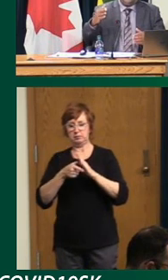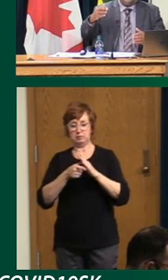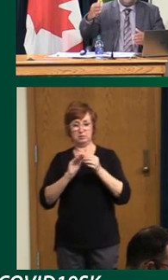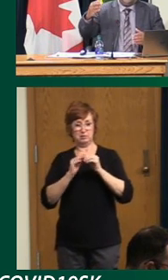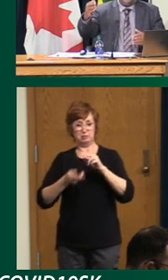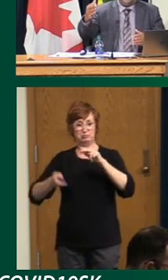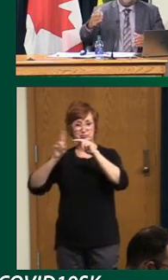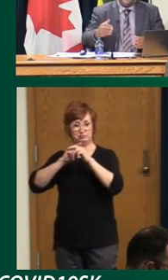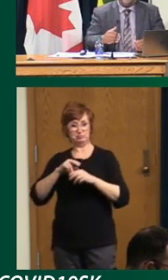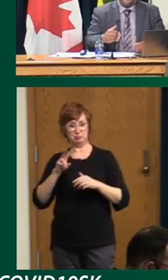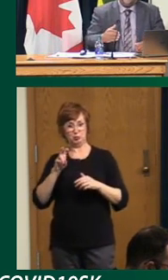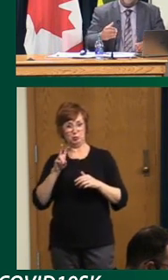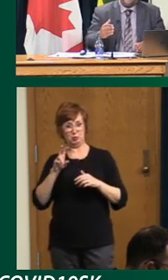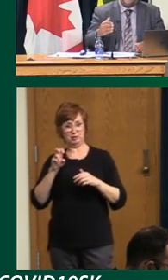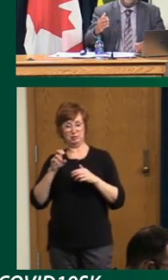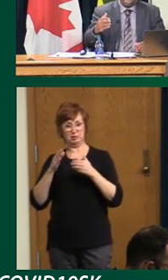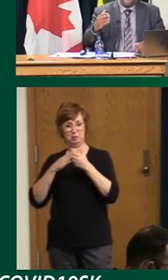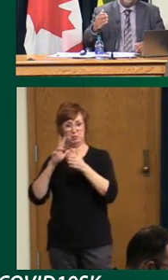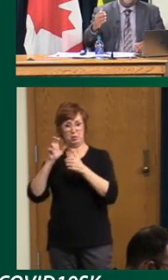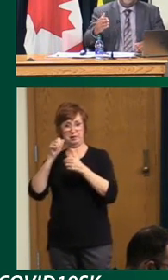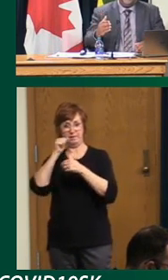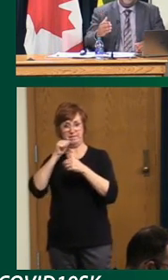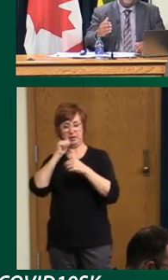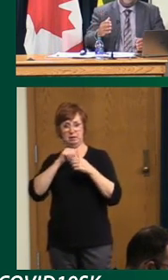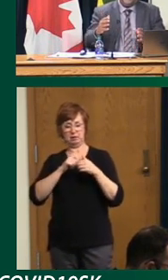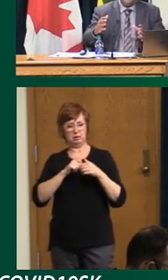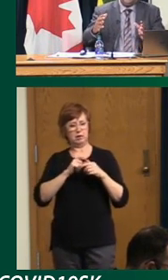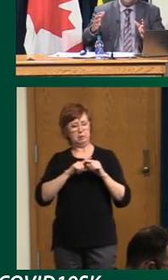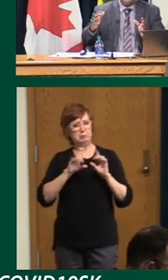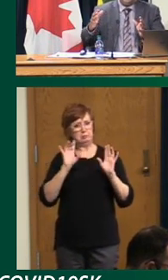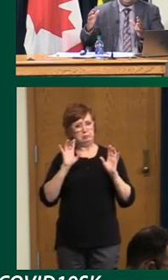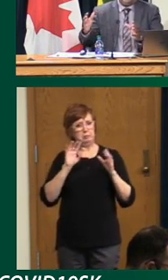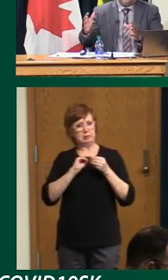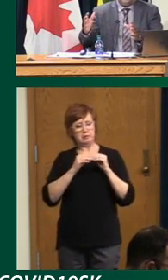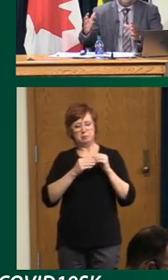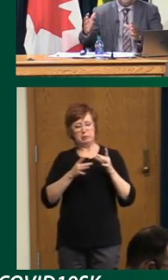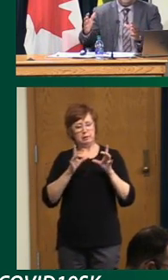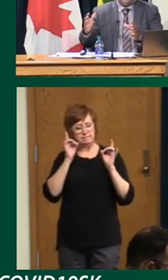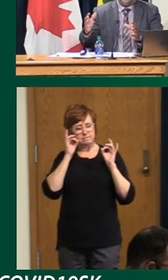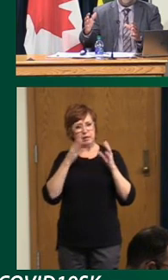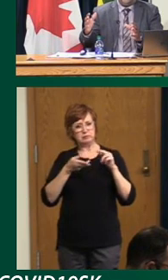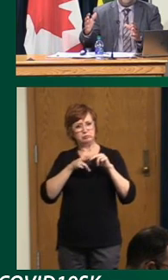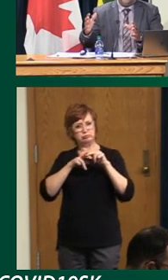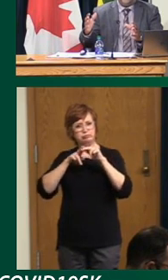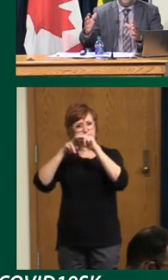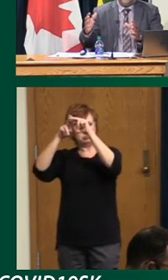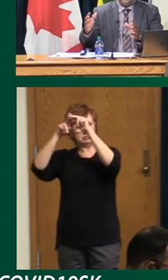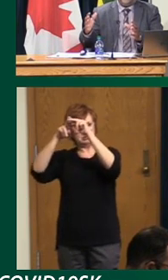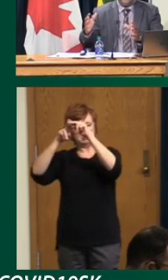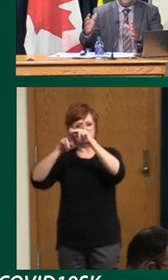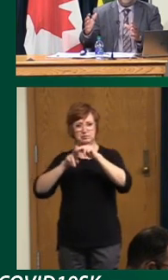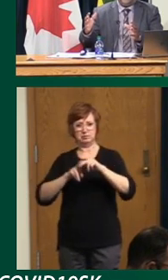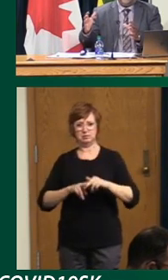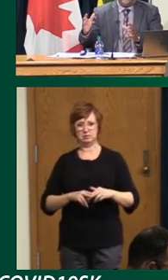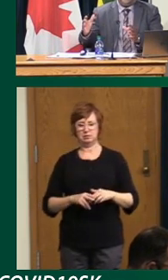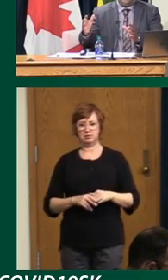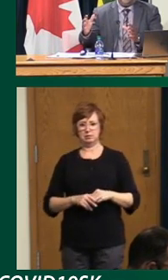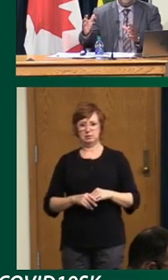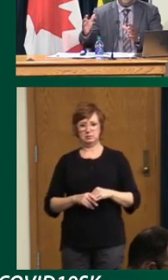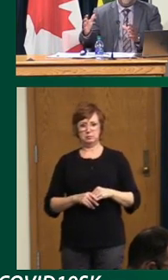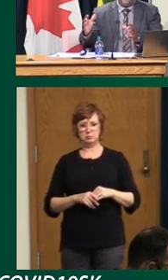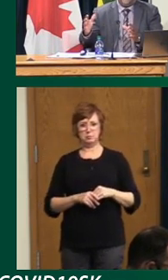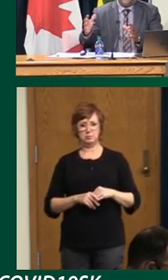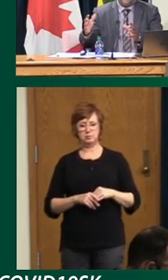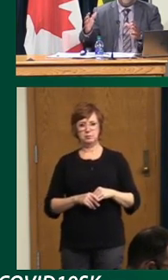And then it's additive. These numbers just keep adding up, and then the downstream to that, hospitalizations and